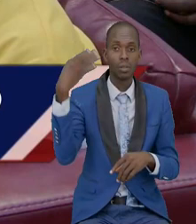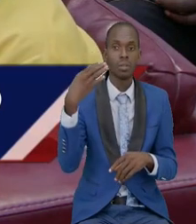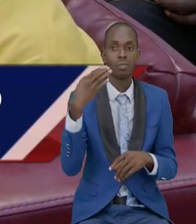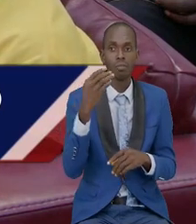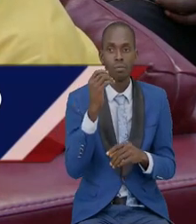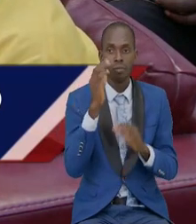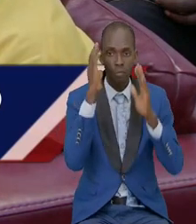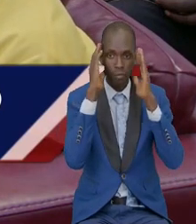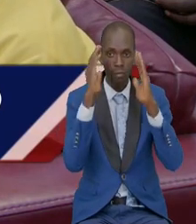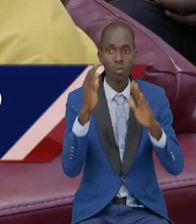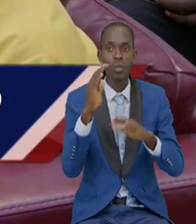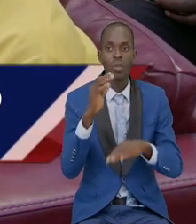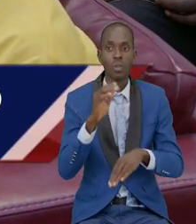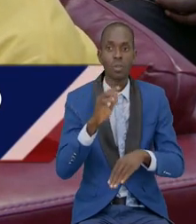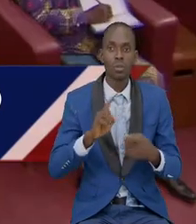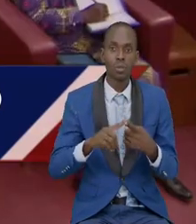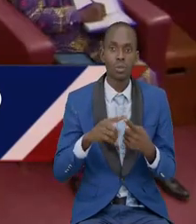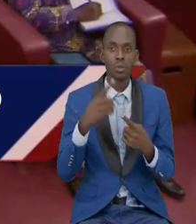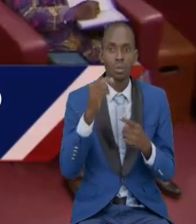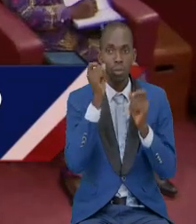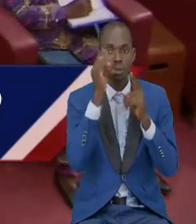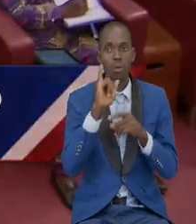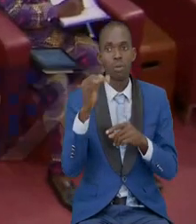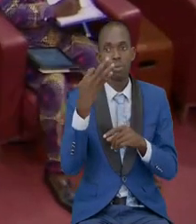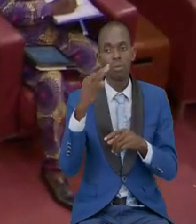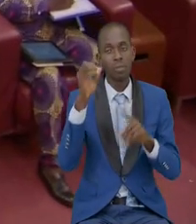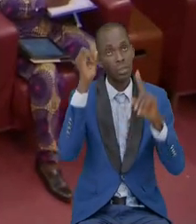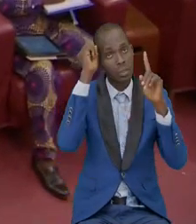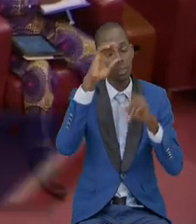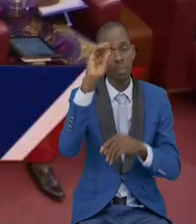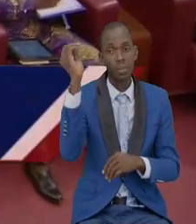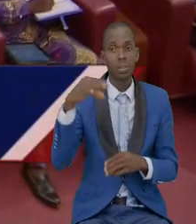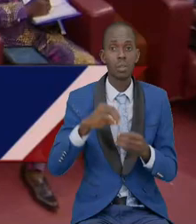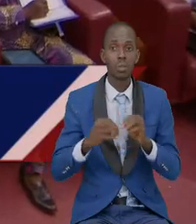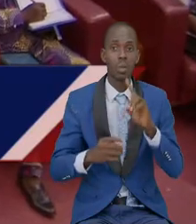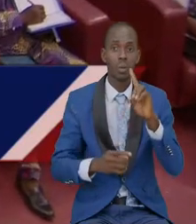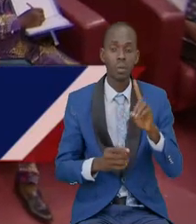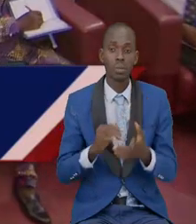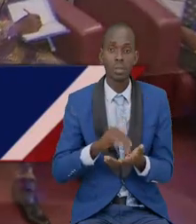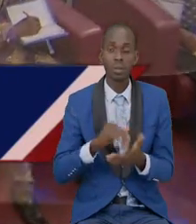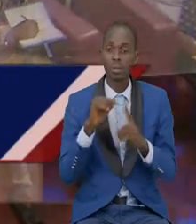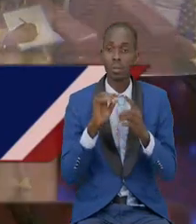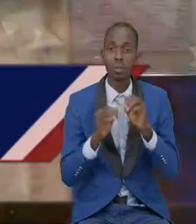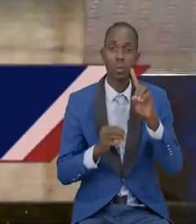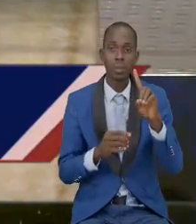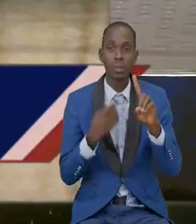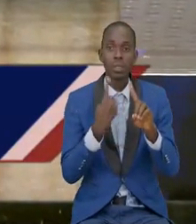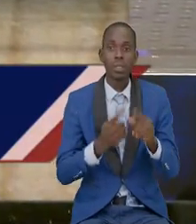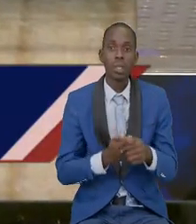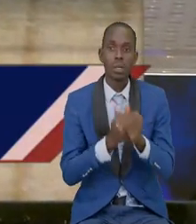on awakening to his grace. Look at number one. Number one is the